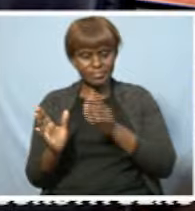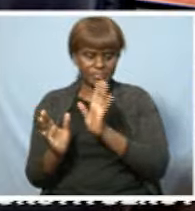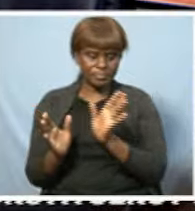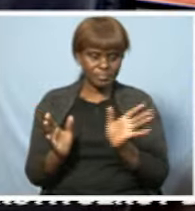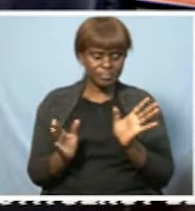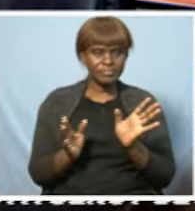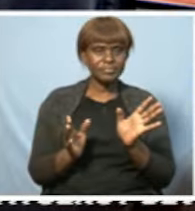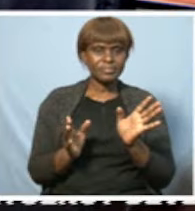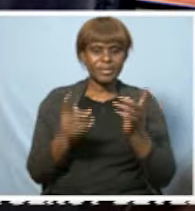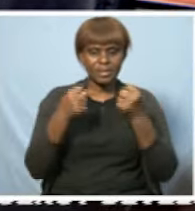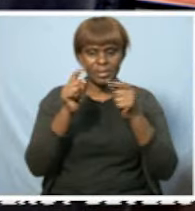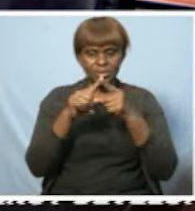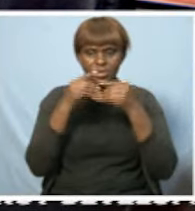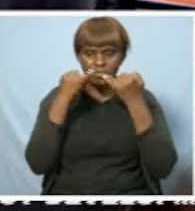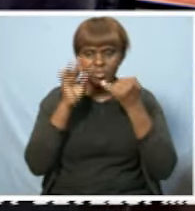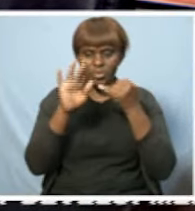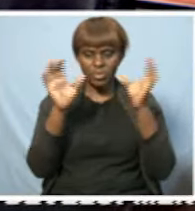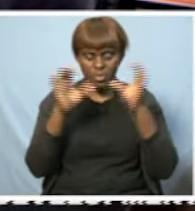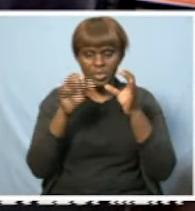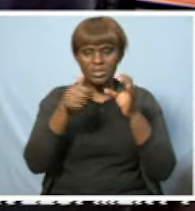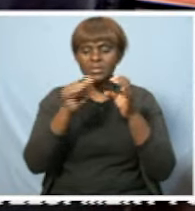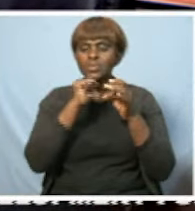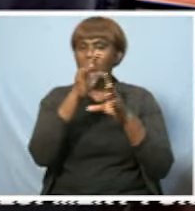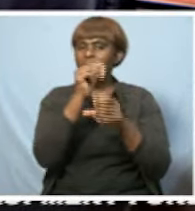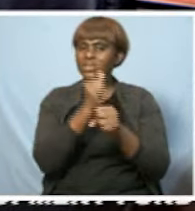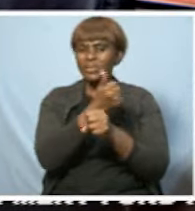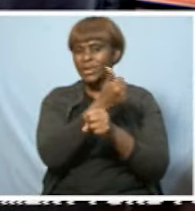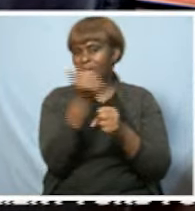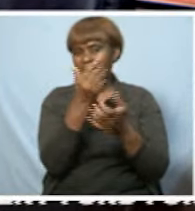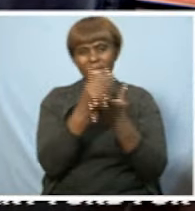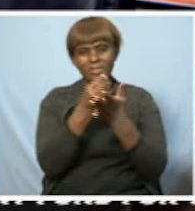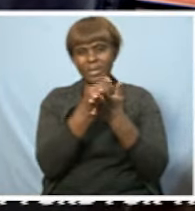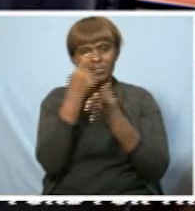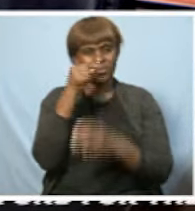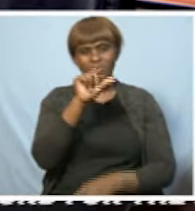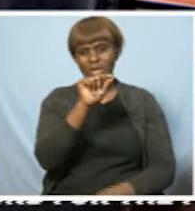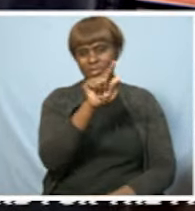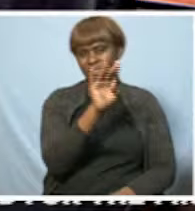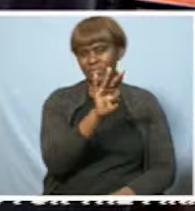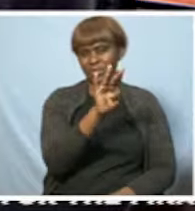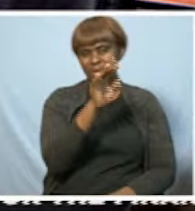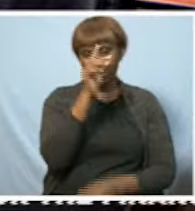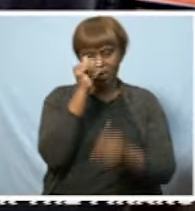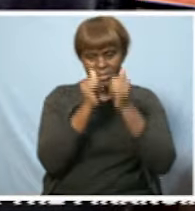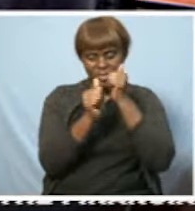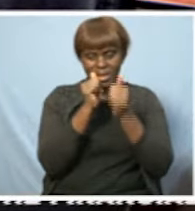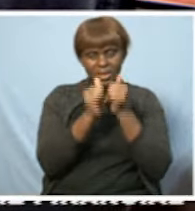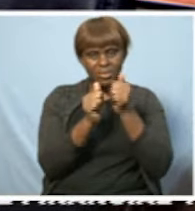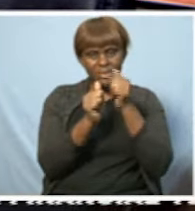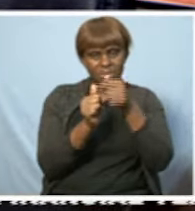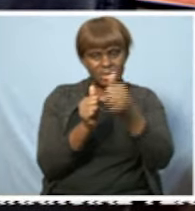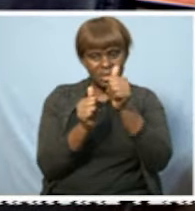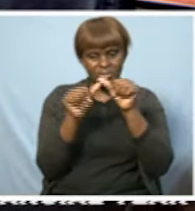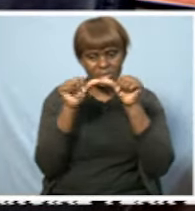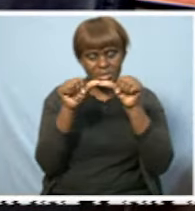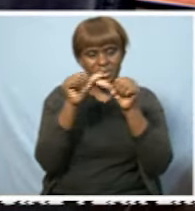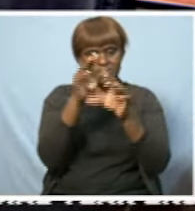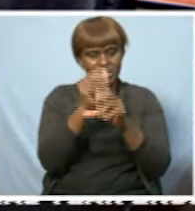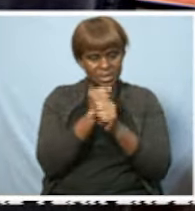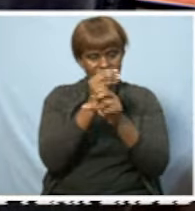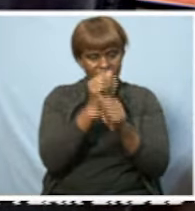Are you trying to tell your committee that you didn't receive any funding for 2024 because you were still